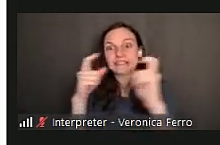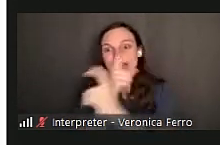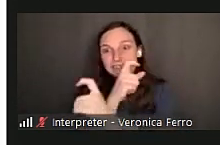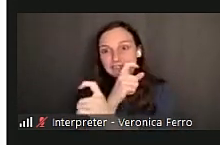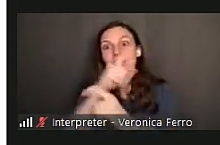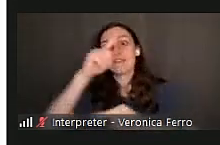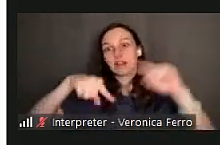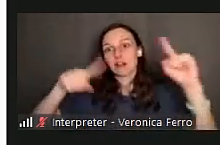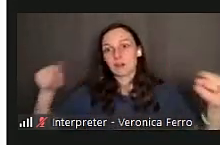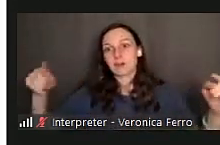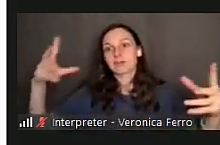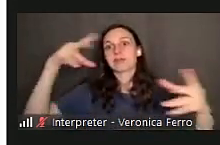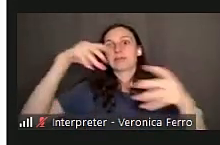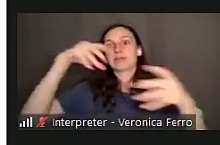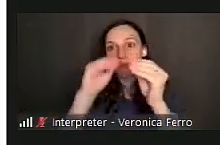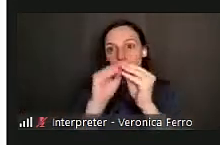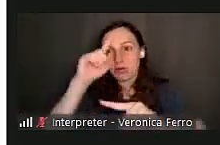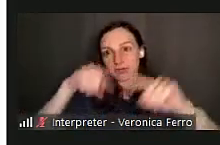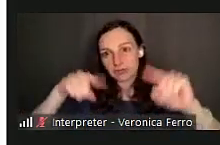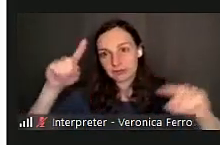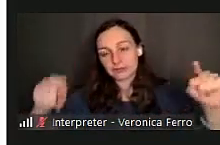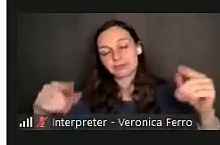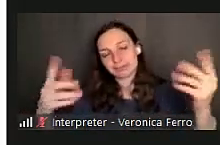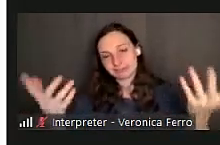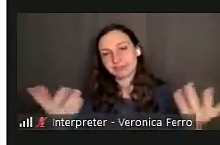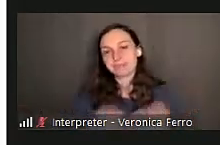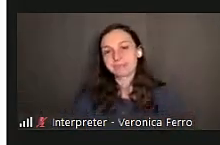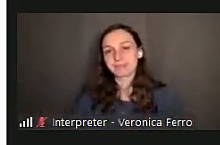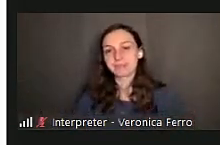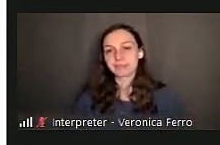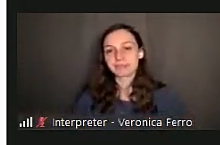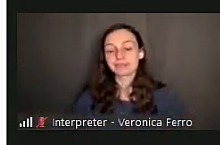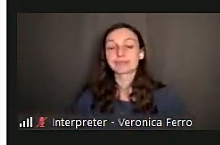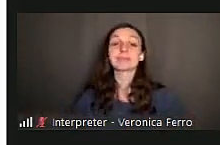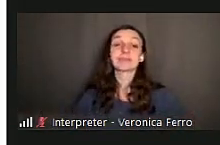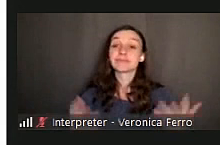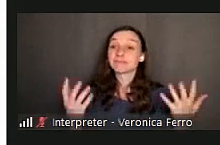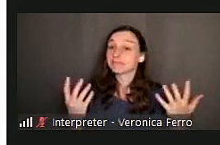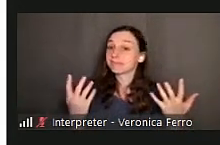here in Colorado. And with that, I'll hand it over to Director Bookman.